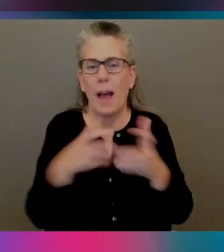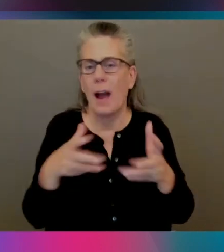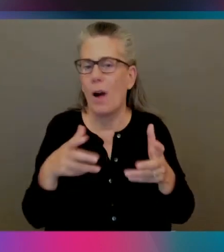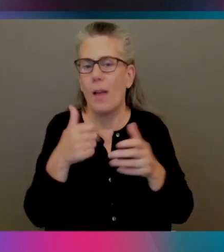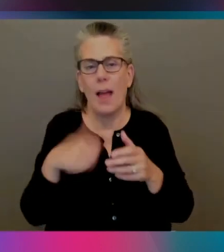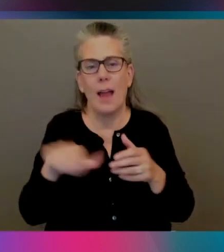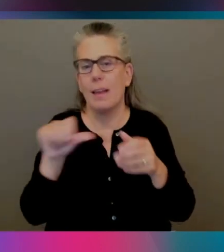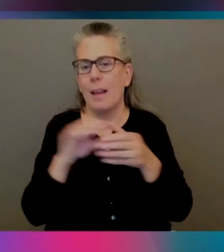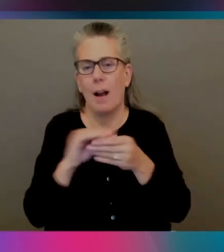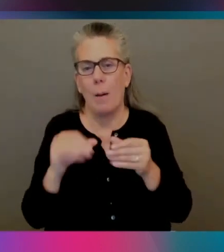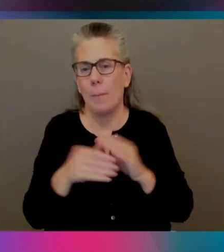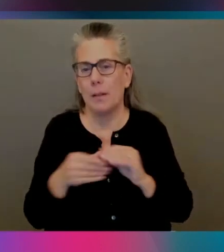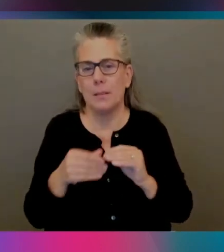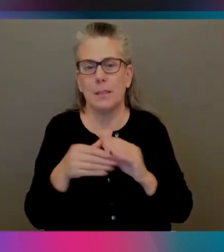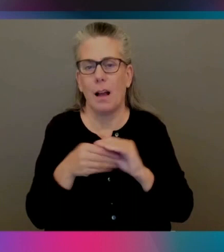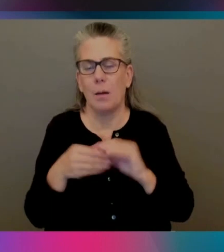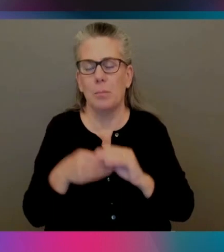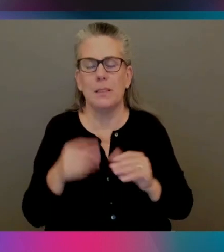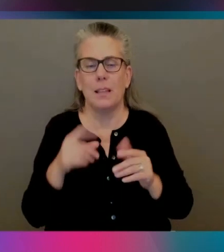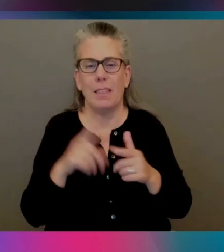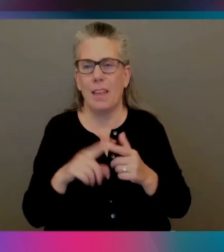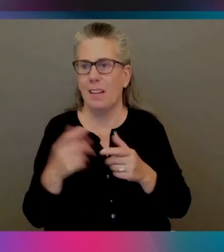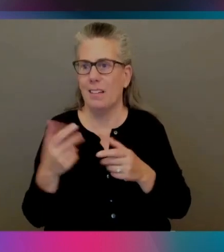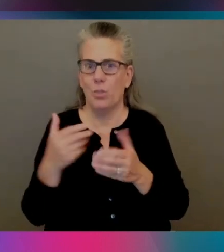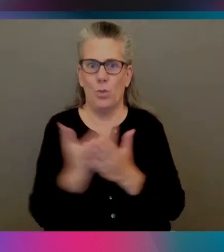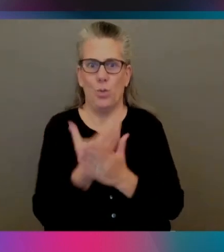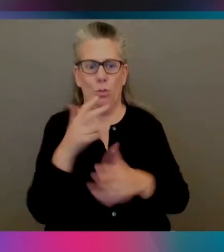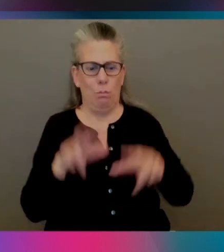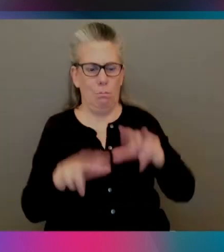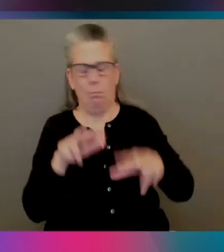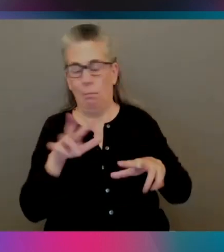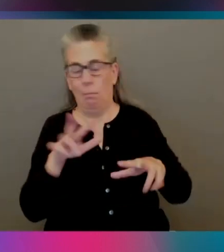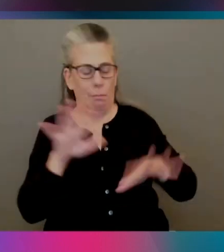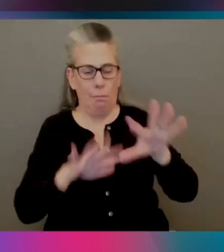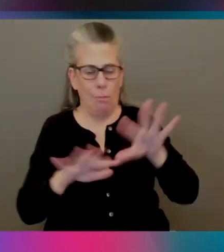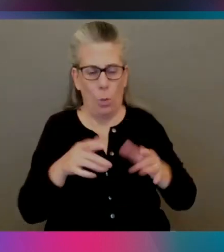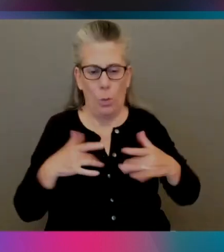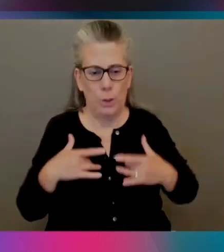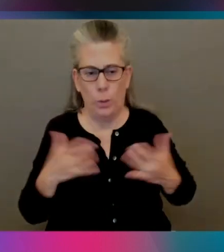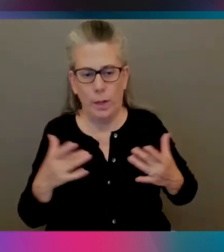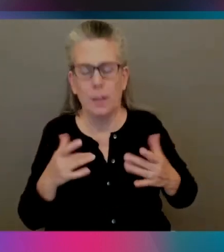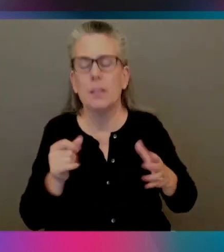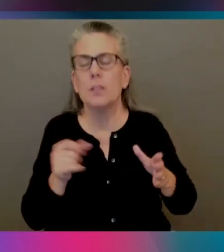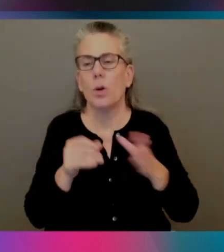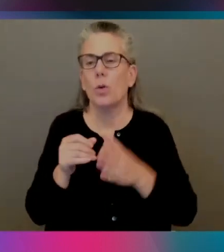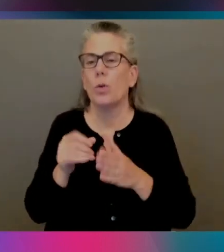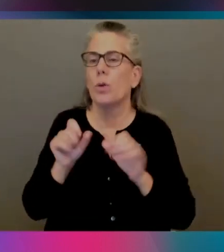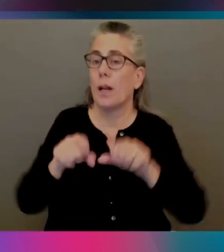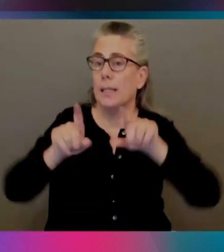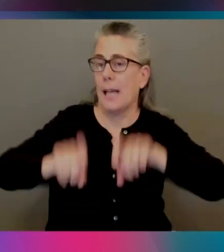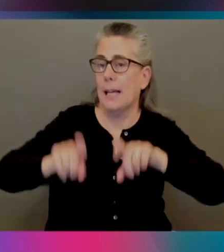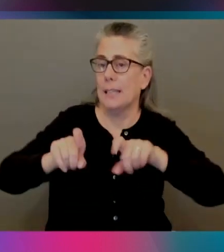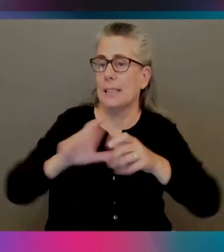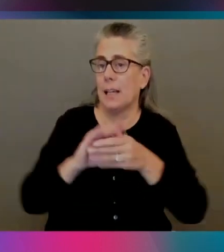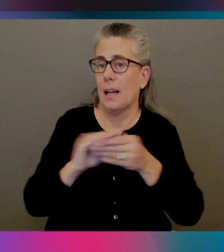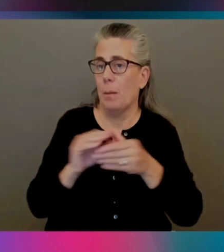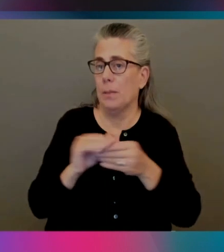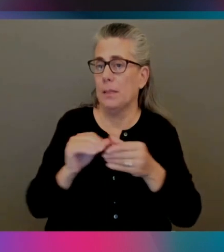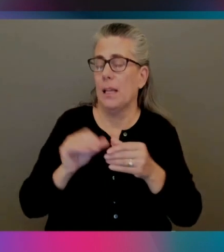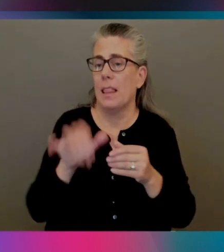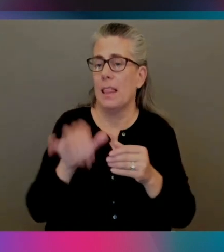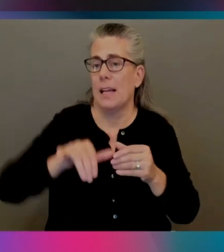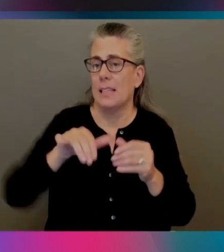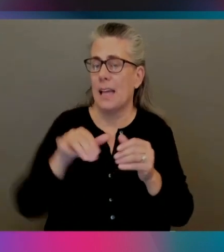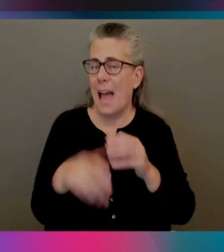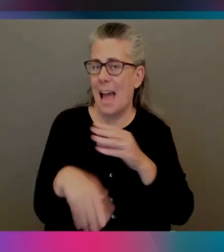Yeah. the fact that Oh. that's unit tests, comments. These are things that are extra effort that Right. that devs don't